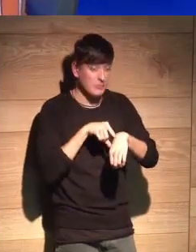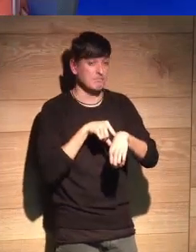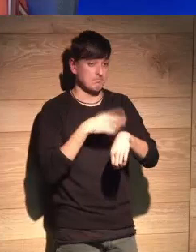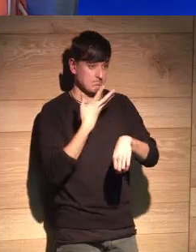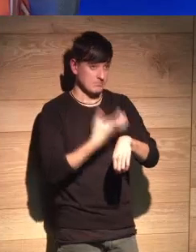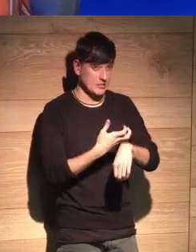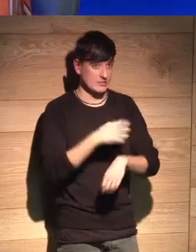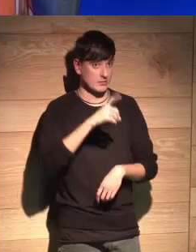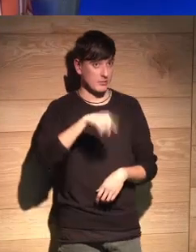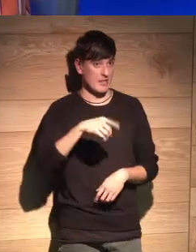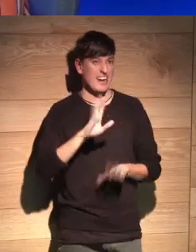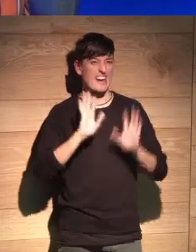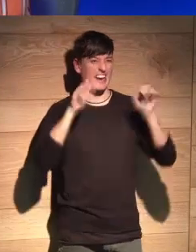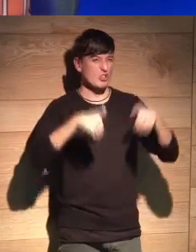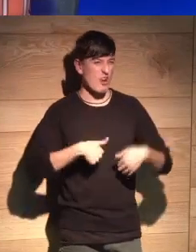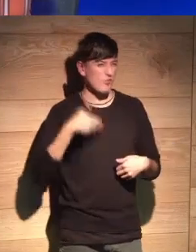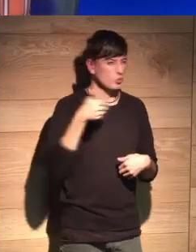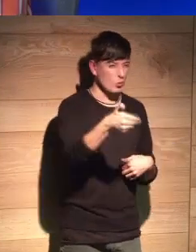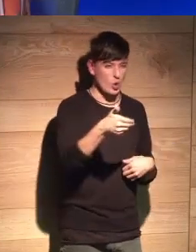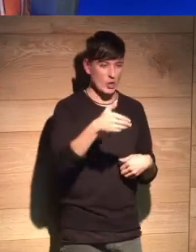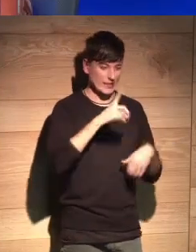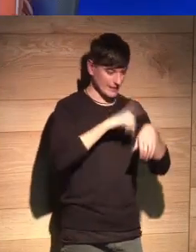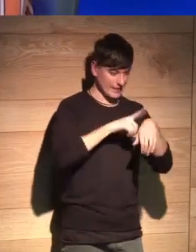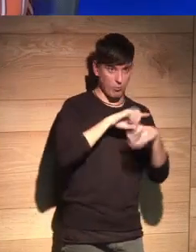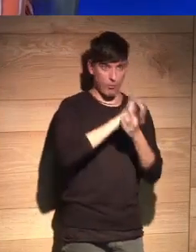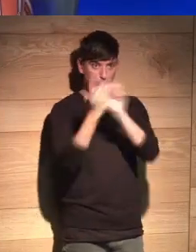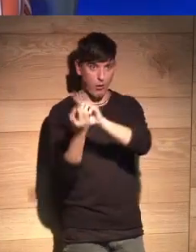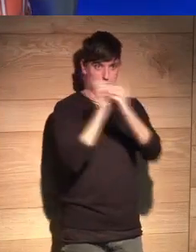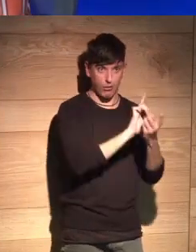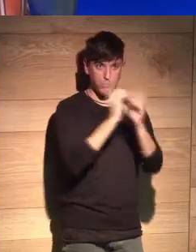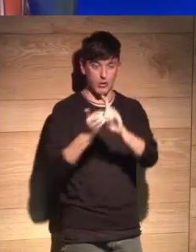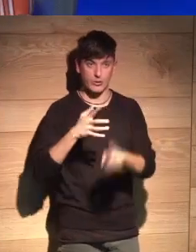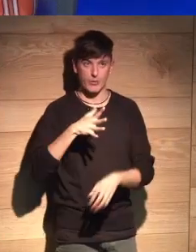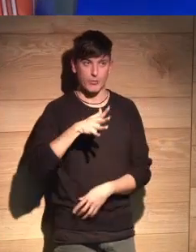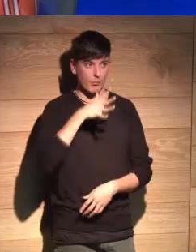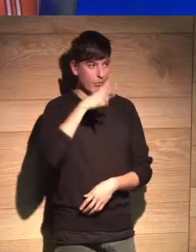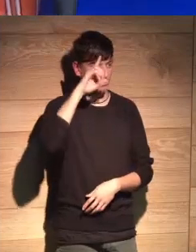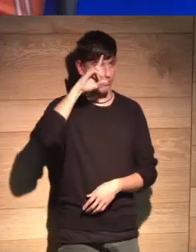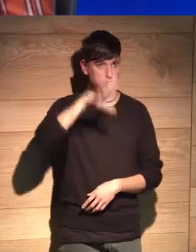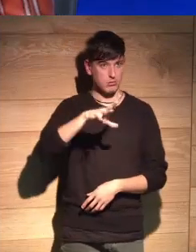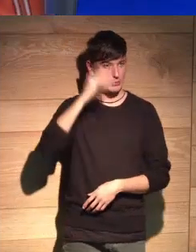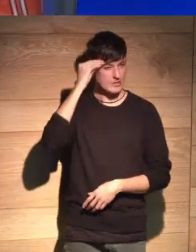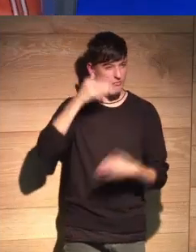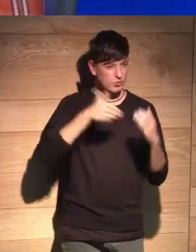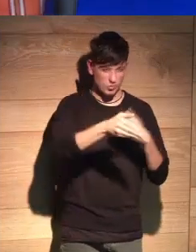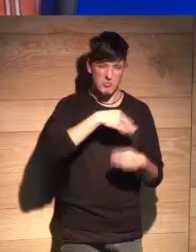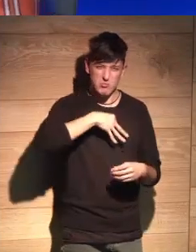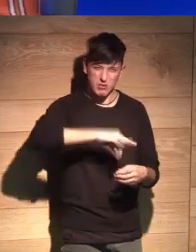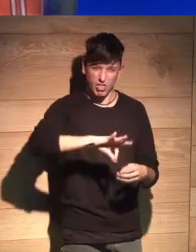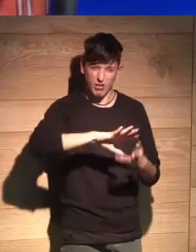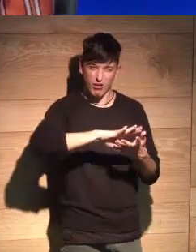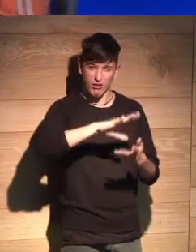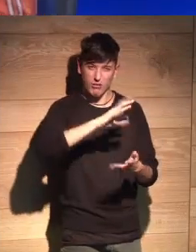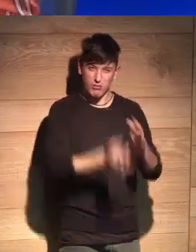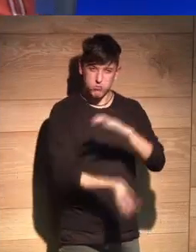phone, fantastic car, the Return to the Future, all that was fantastic for me. And I was